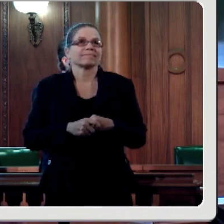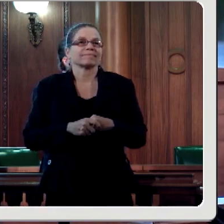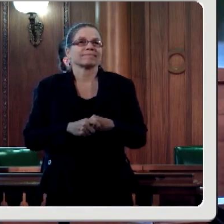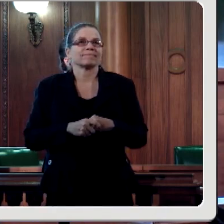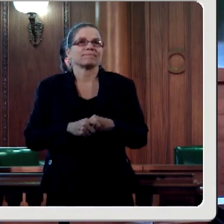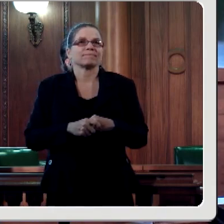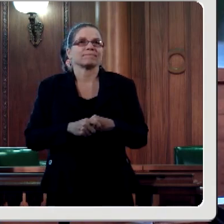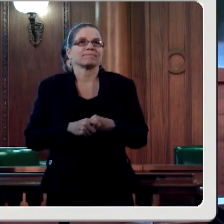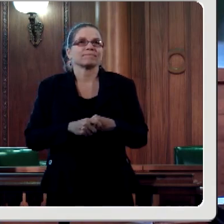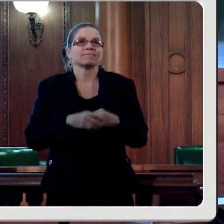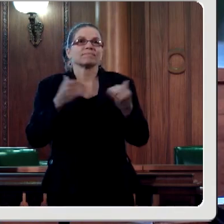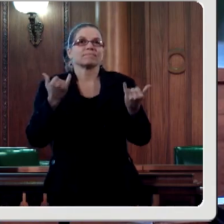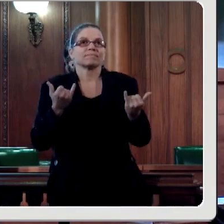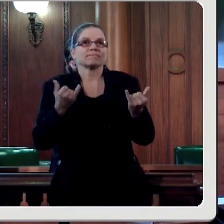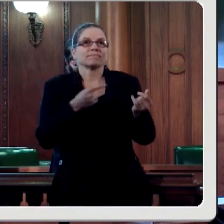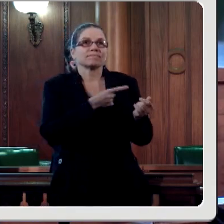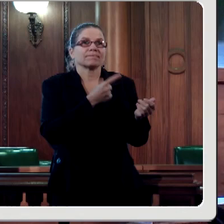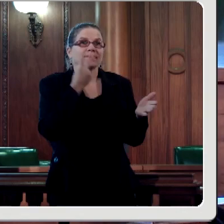Okay, so